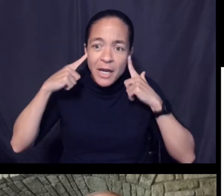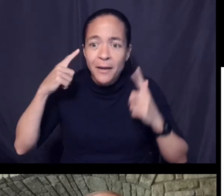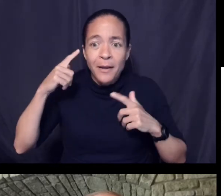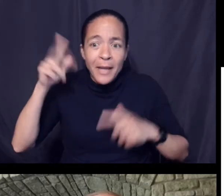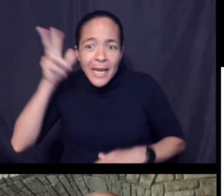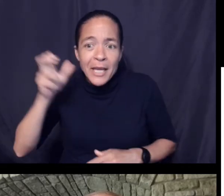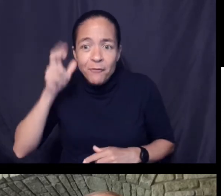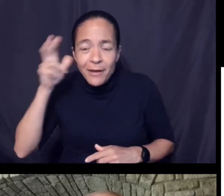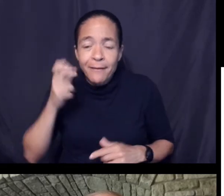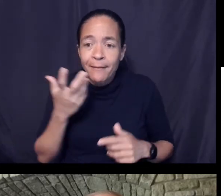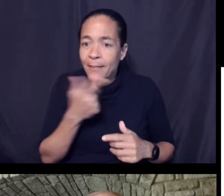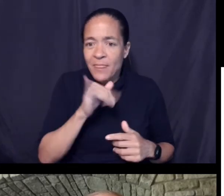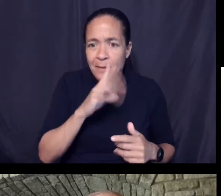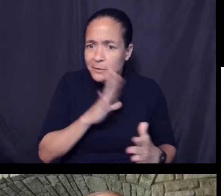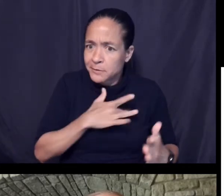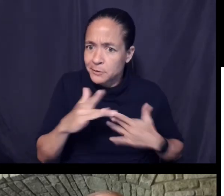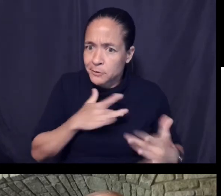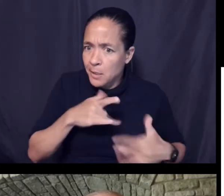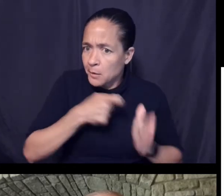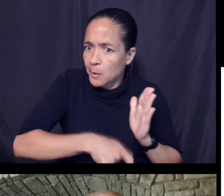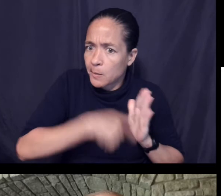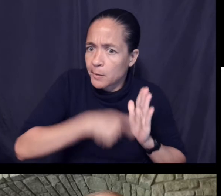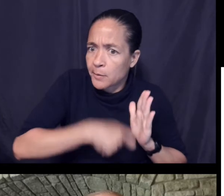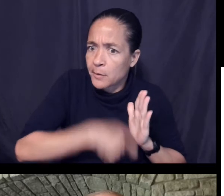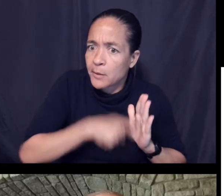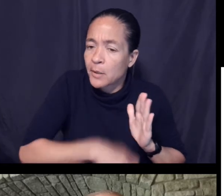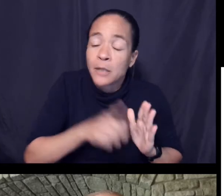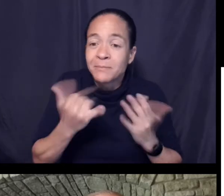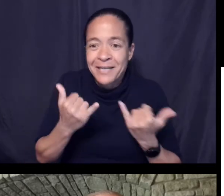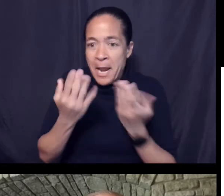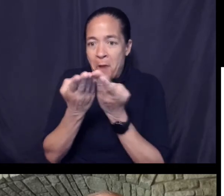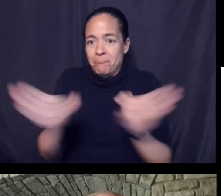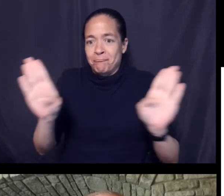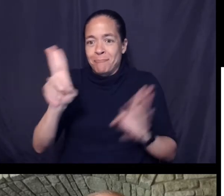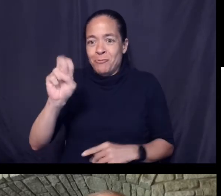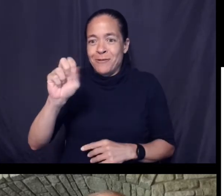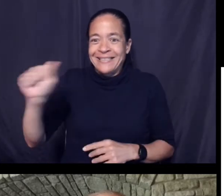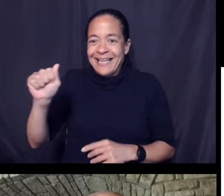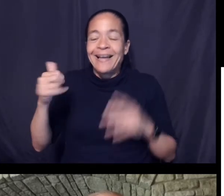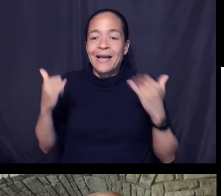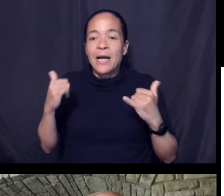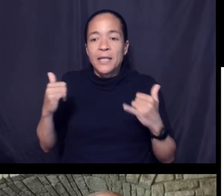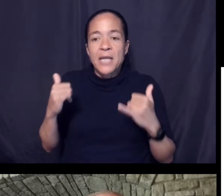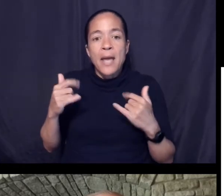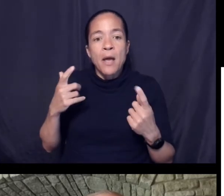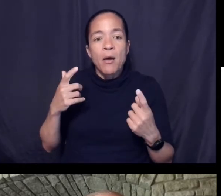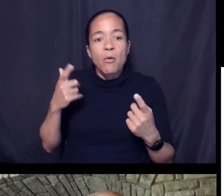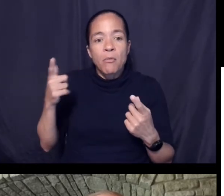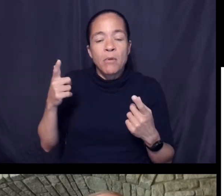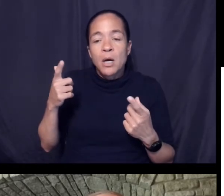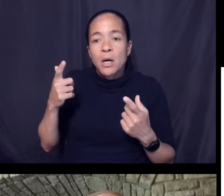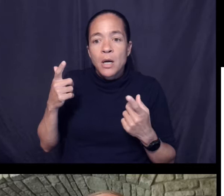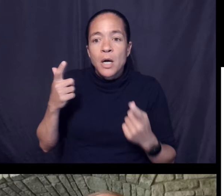nationwide now. And this is really before the board of the American Academy of Pediatrics. They're considering having a